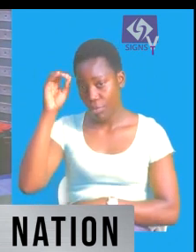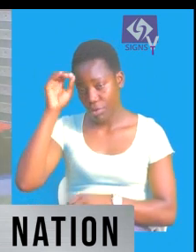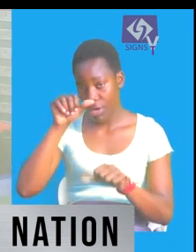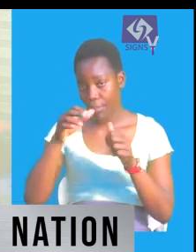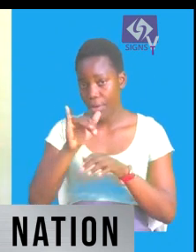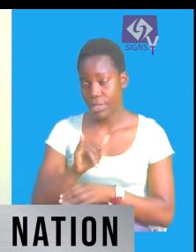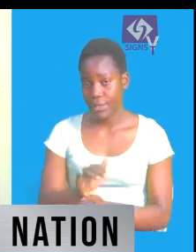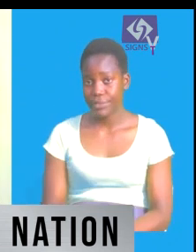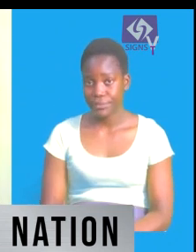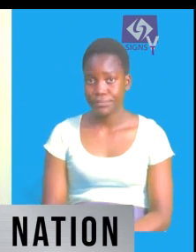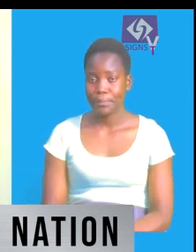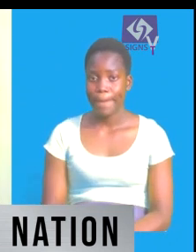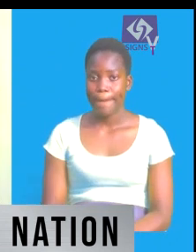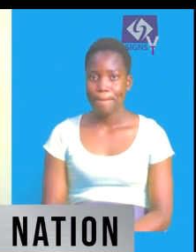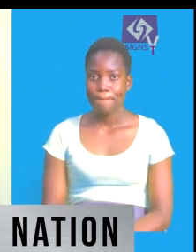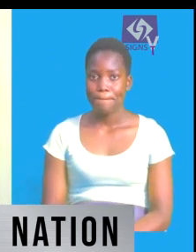Well,